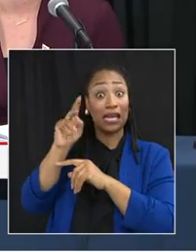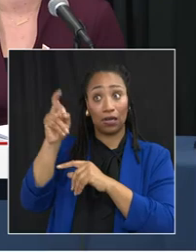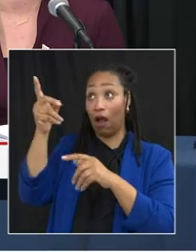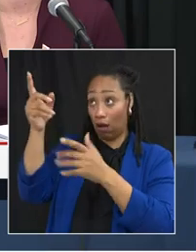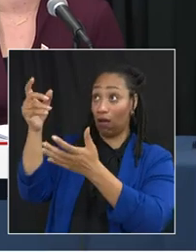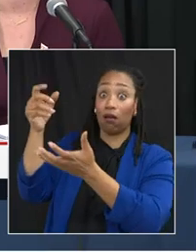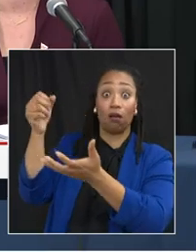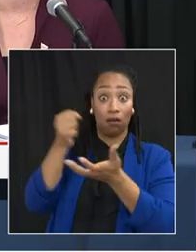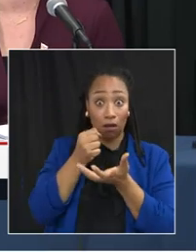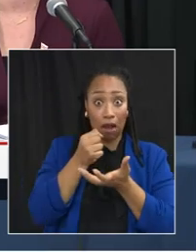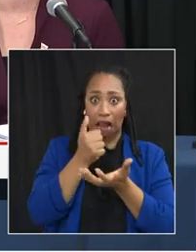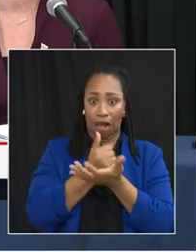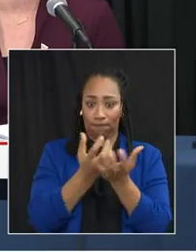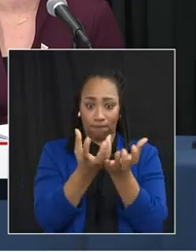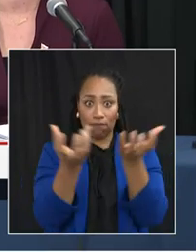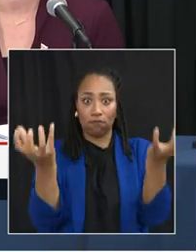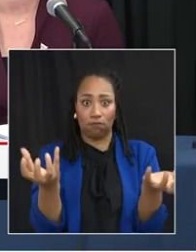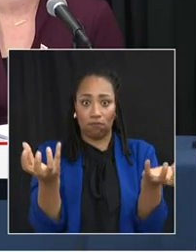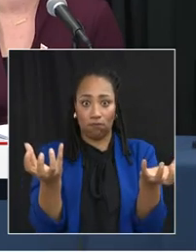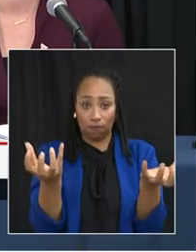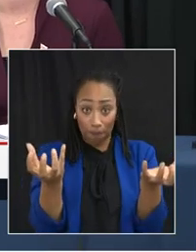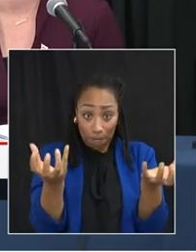were qualifying for